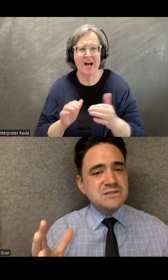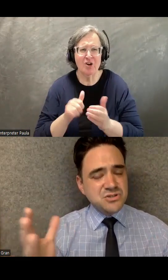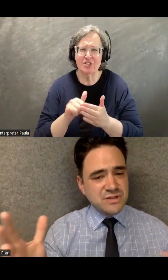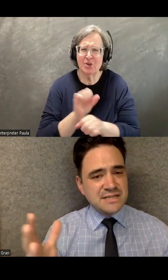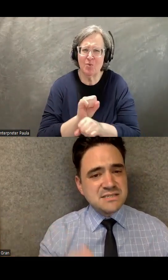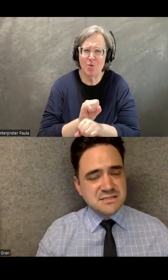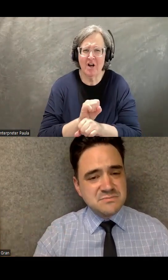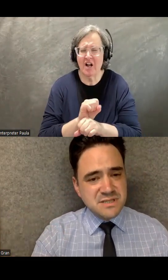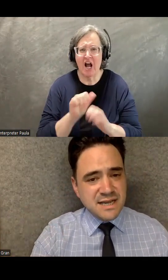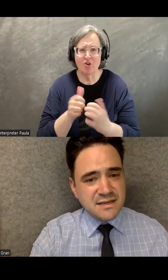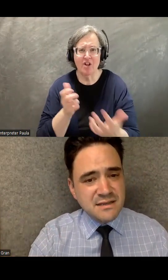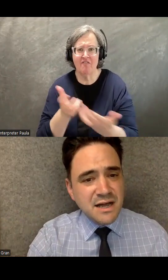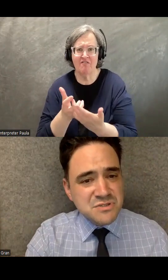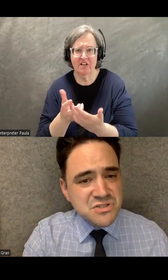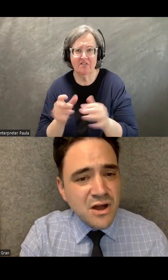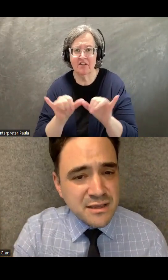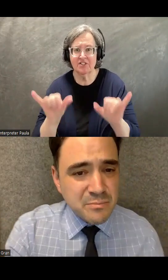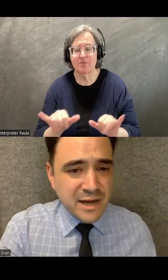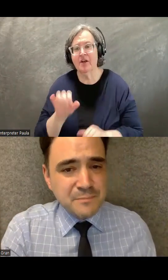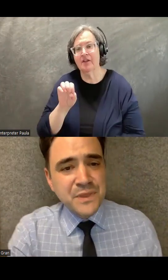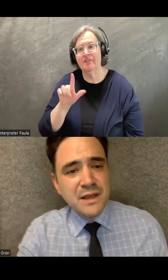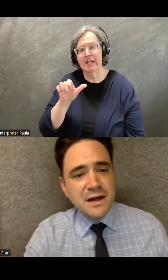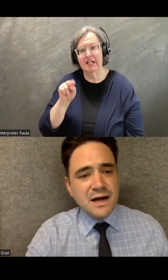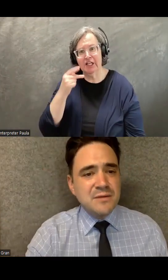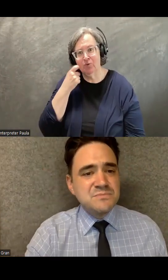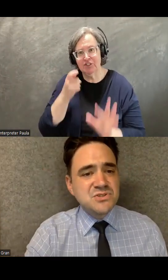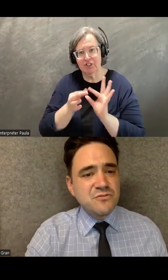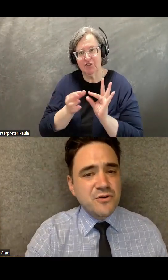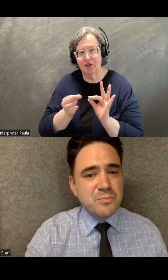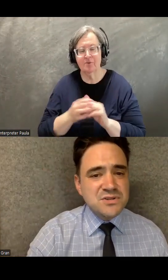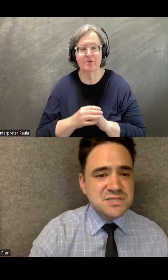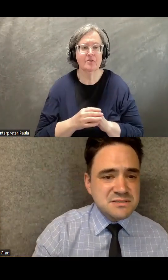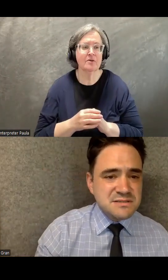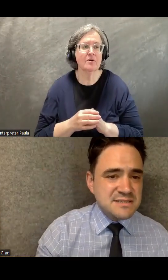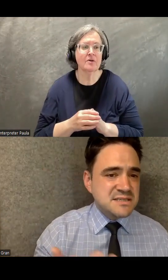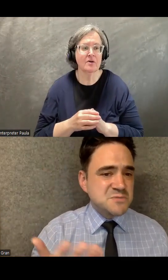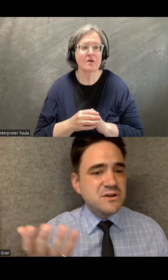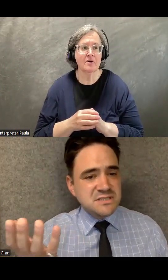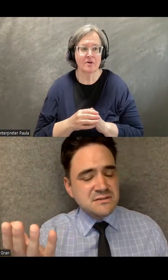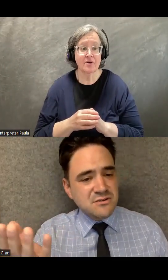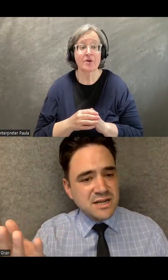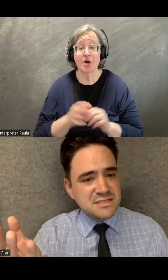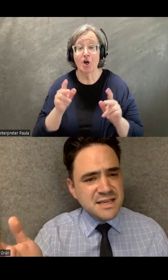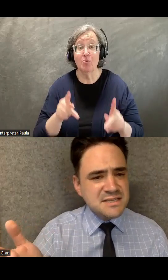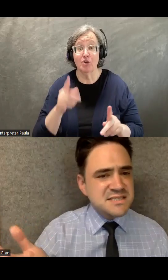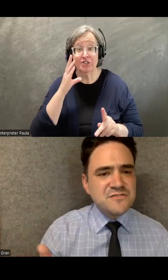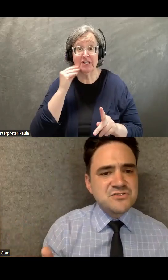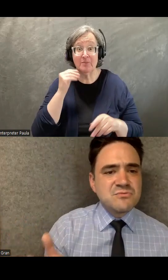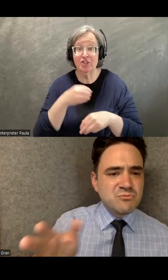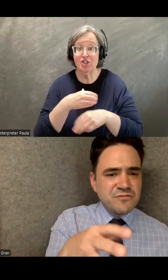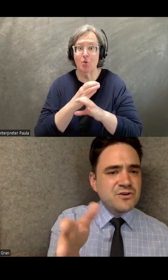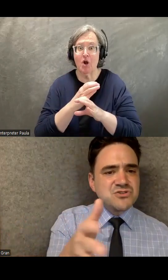slot into that system that Elon was talking about. So for a person that is experiencing a crisis,